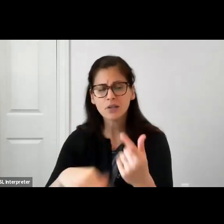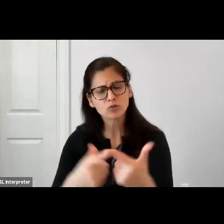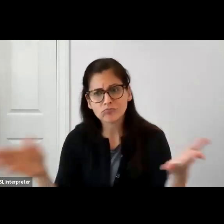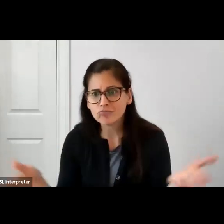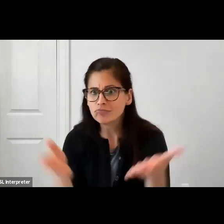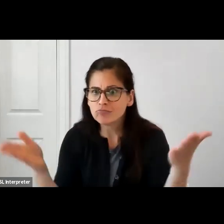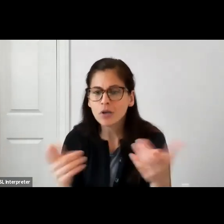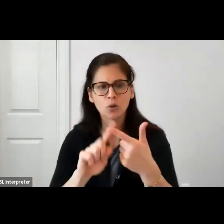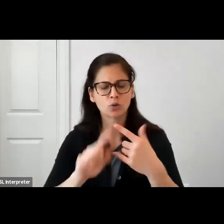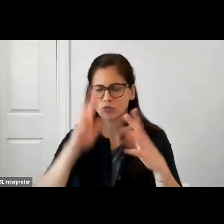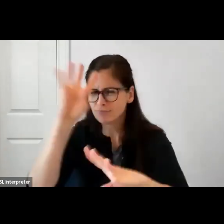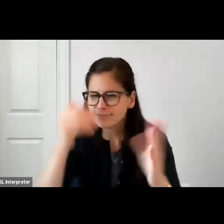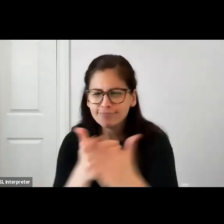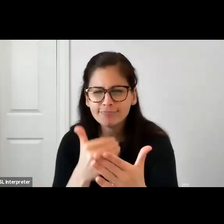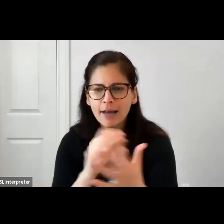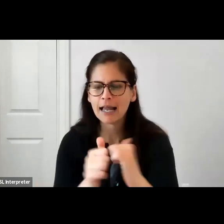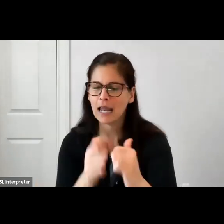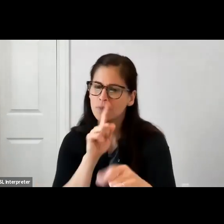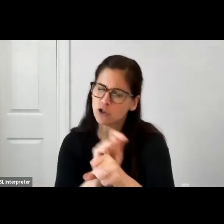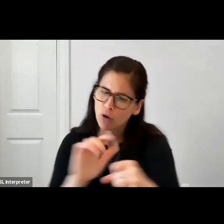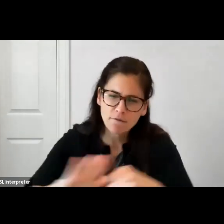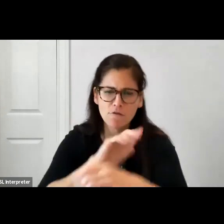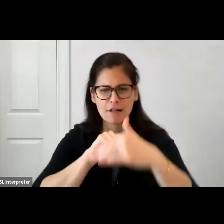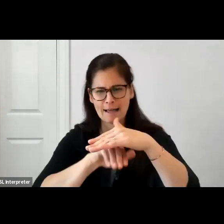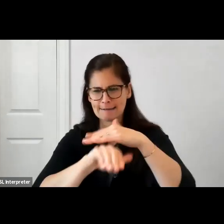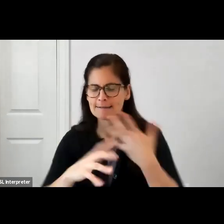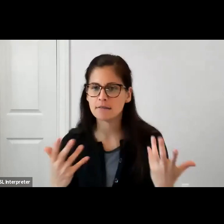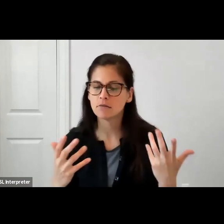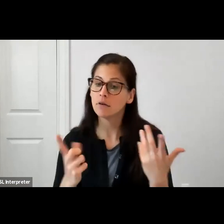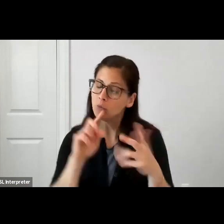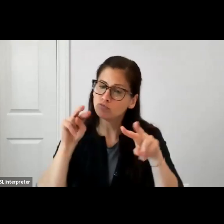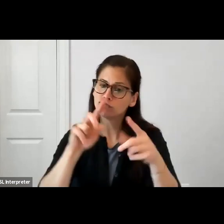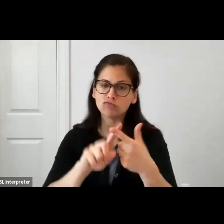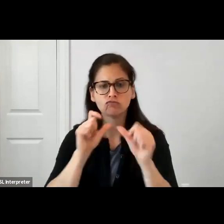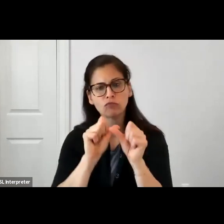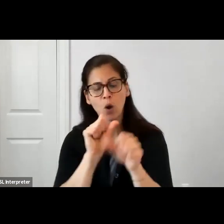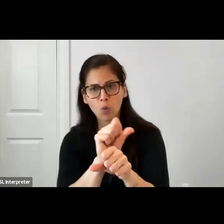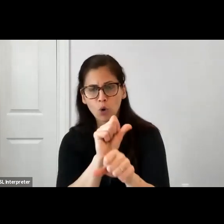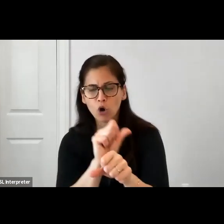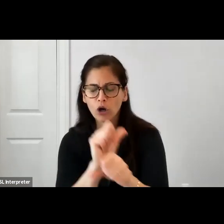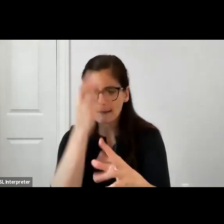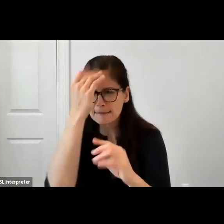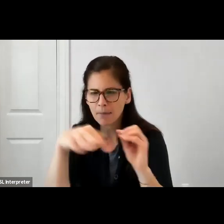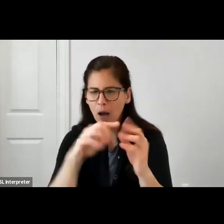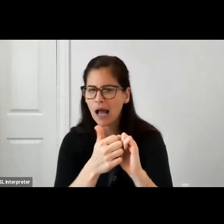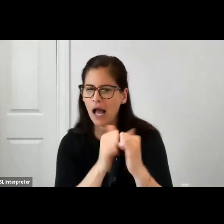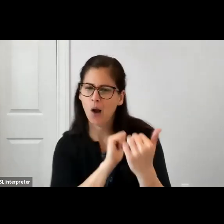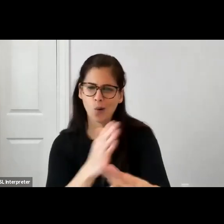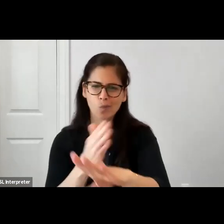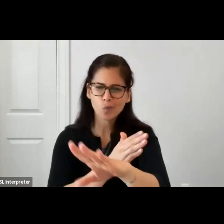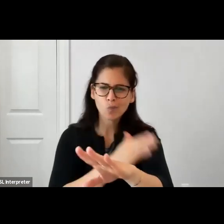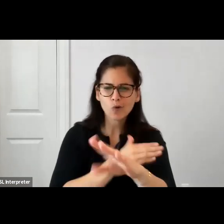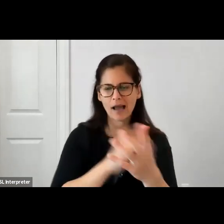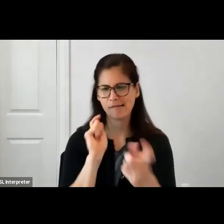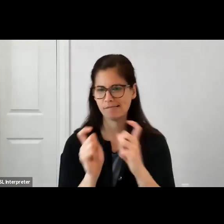new ways to be at the forefront of access in our sector. We look forward to continuing the work and reflecting on ways we can improve and refine our